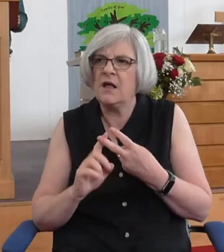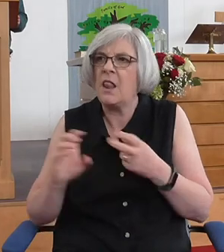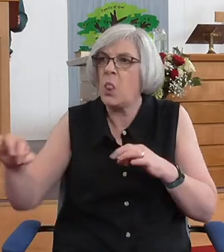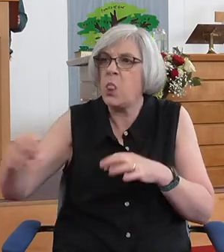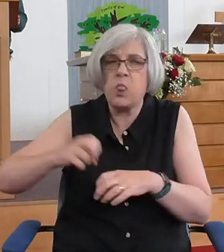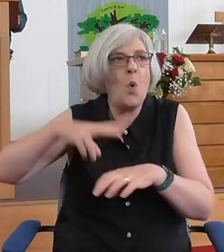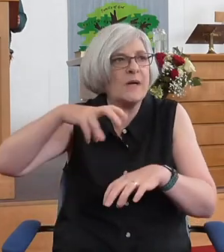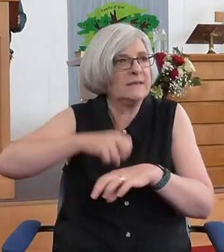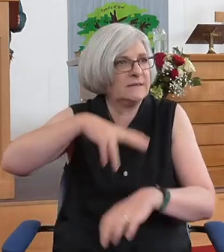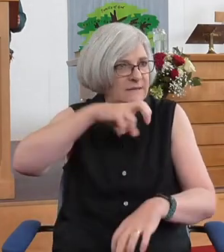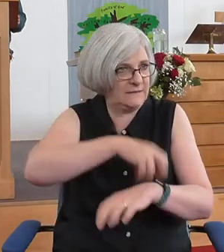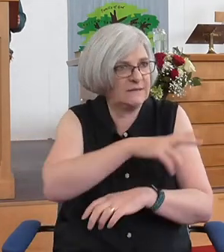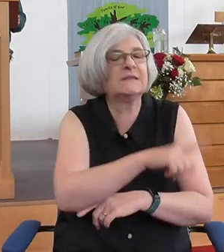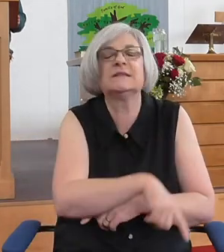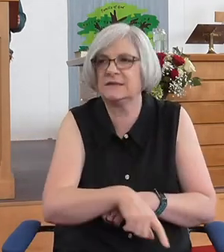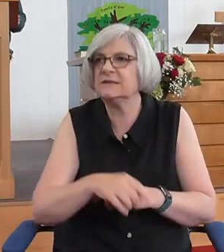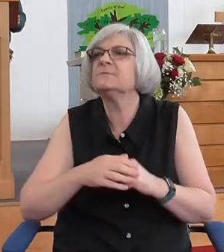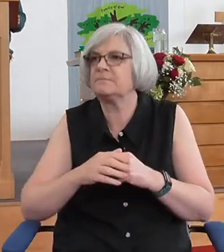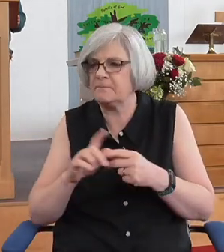Locusts.